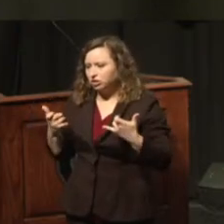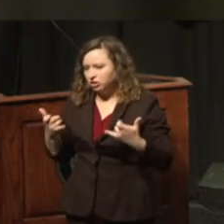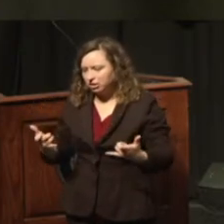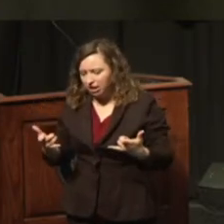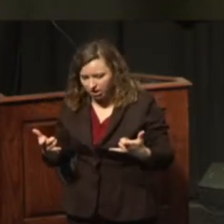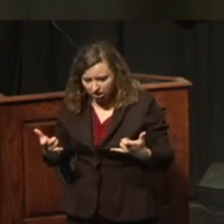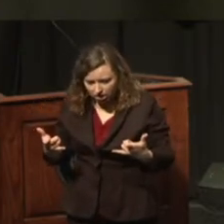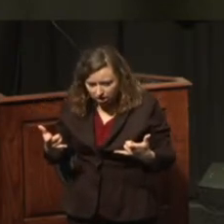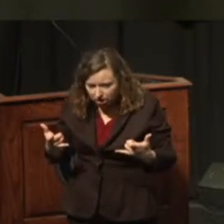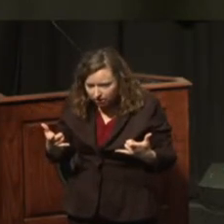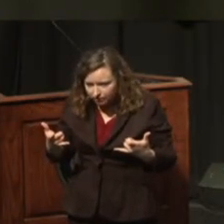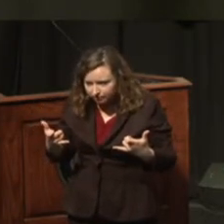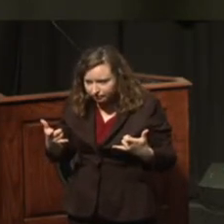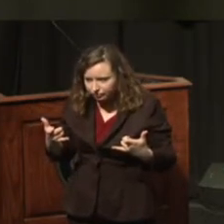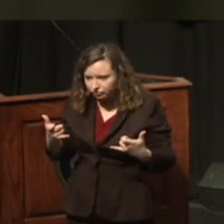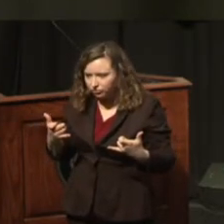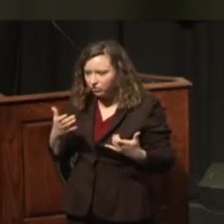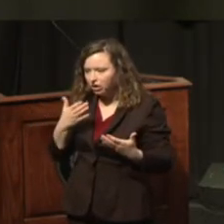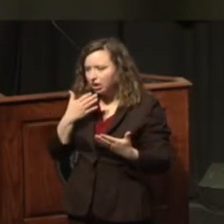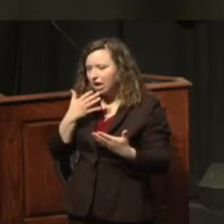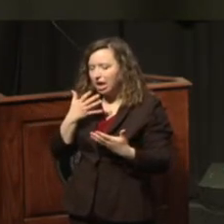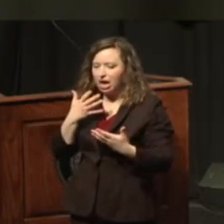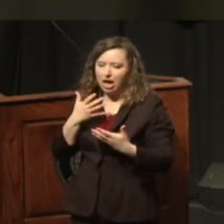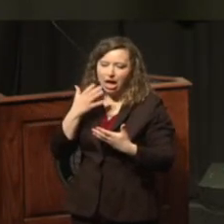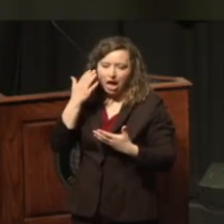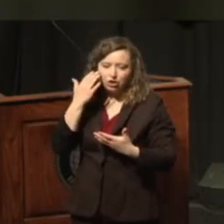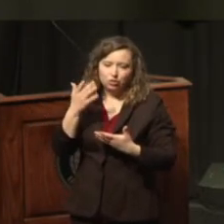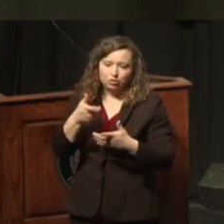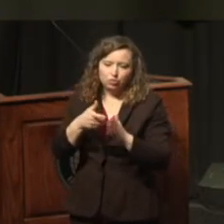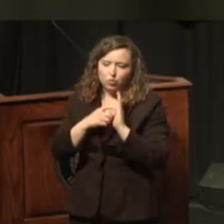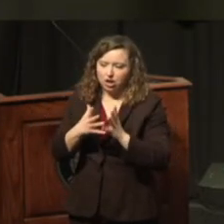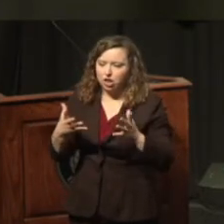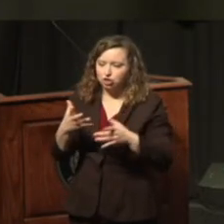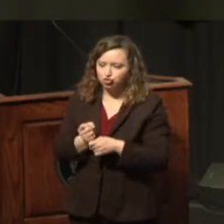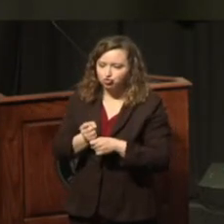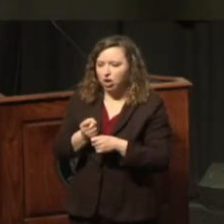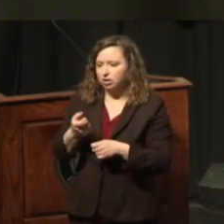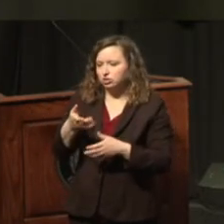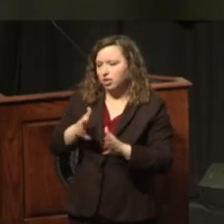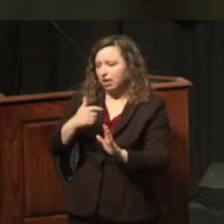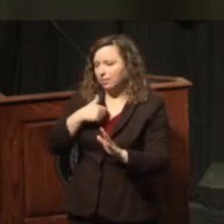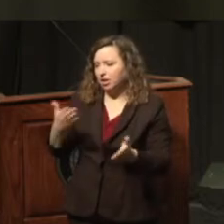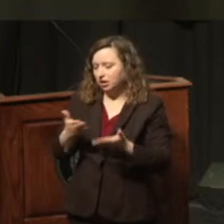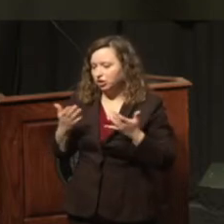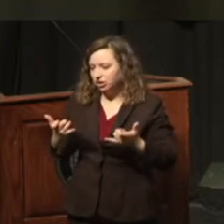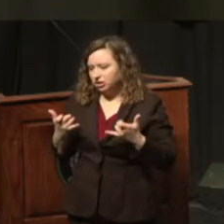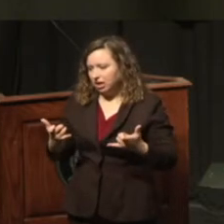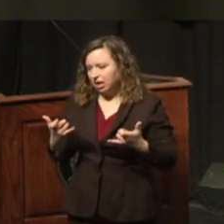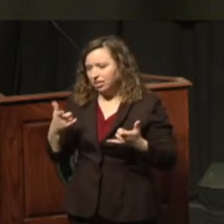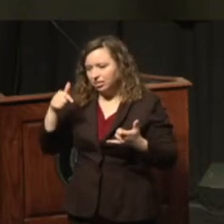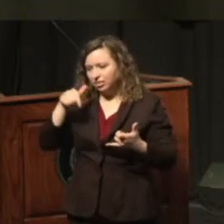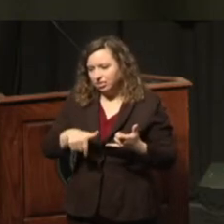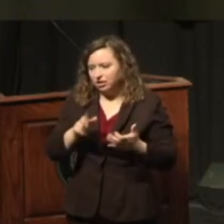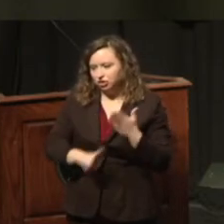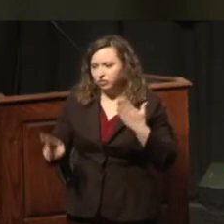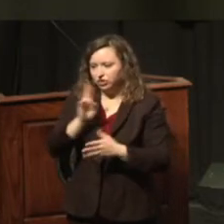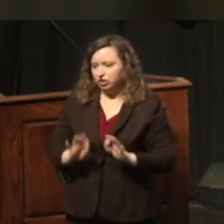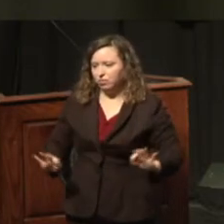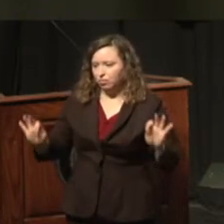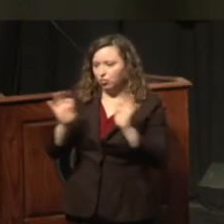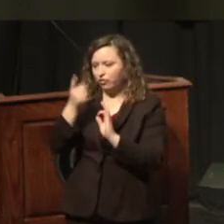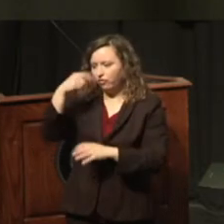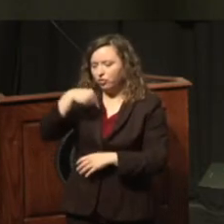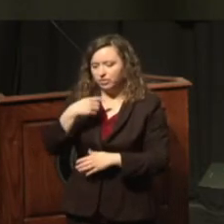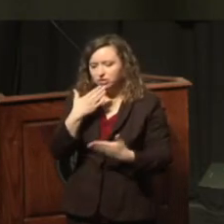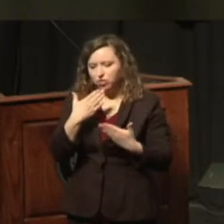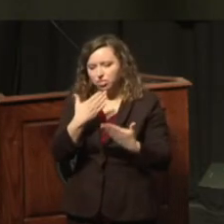lived into that trust. We got together back in July again on a recruiting trip. He brought this up to me, and I didn't hesitate. So I